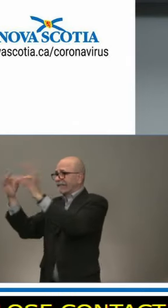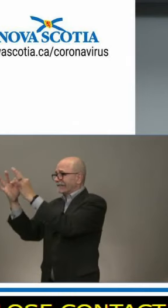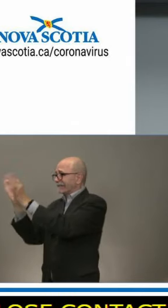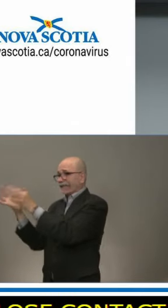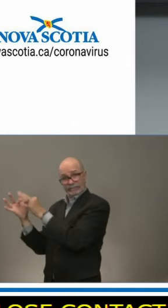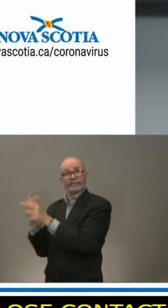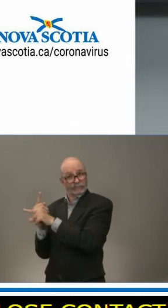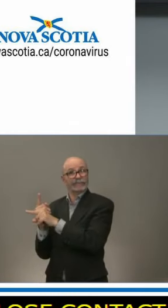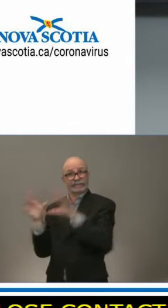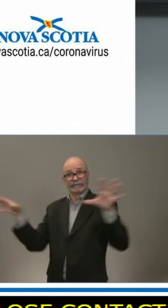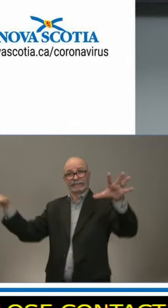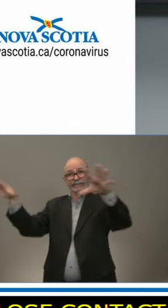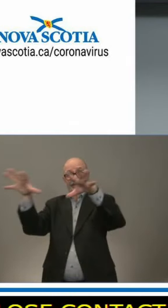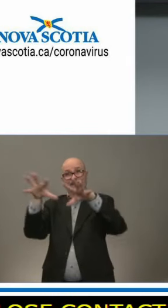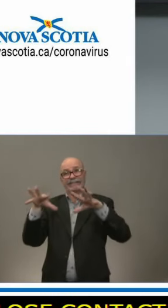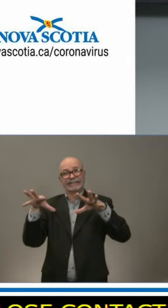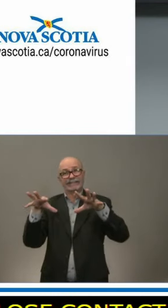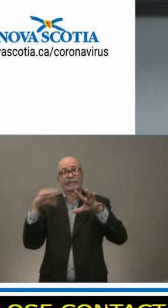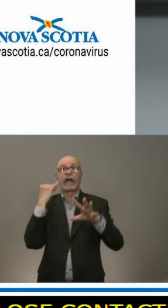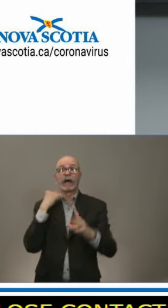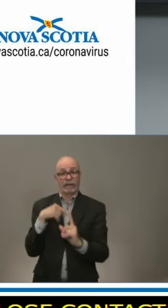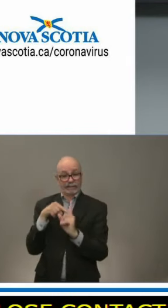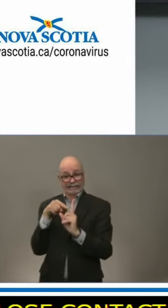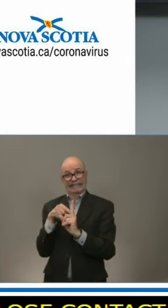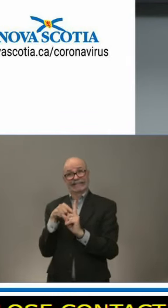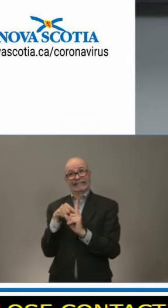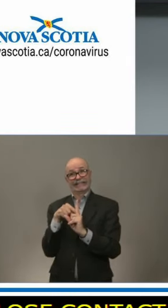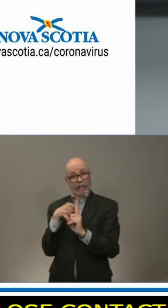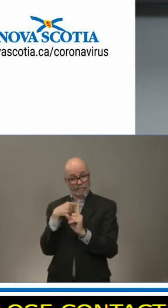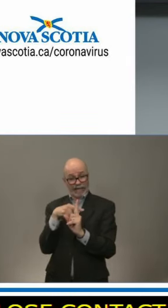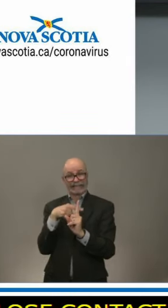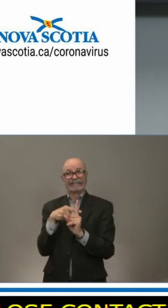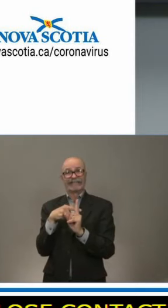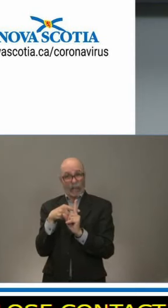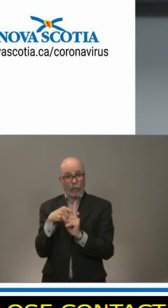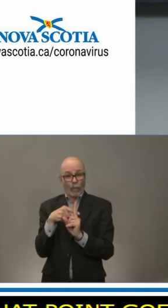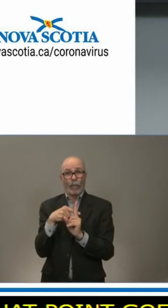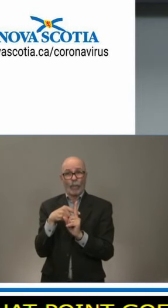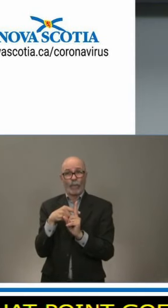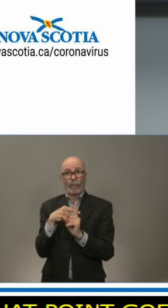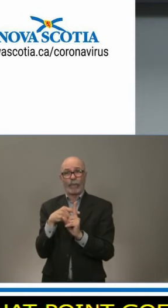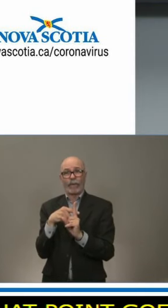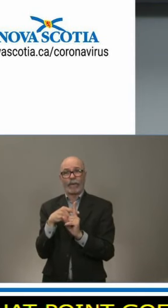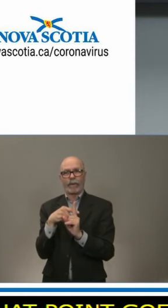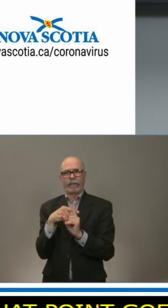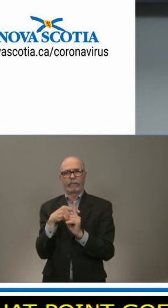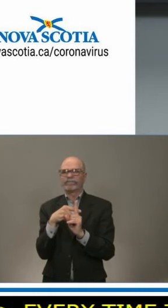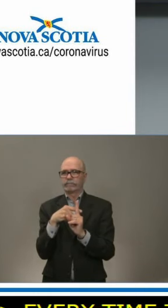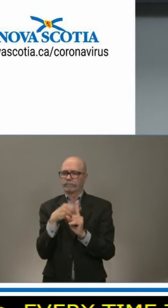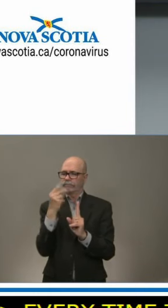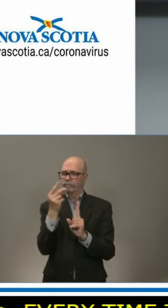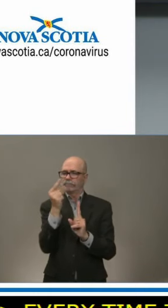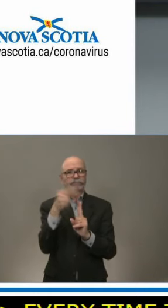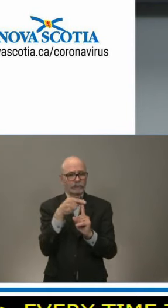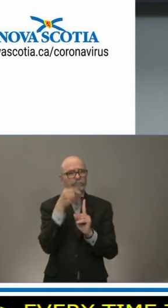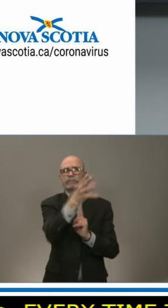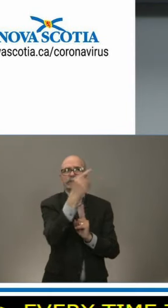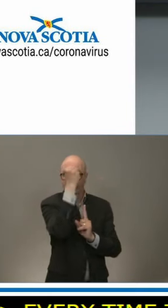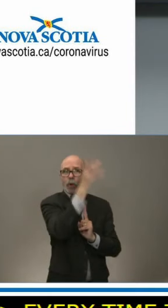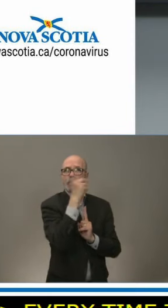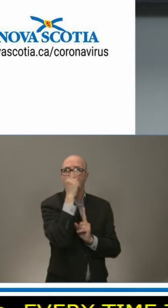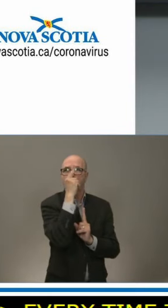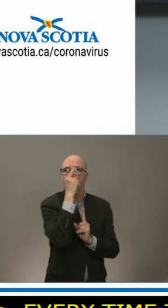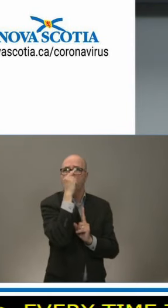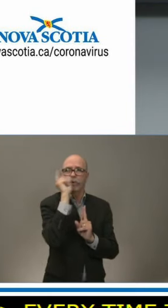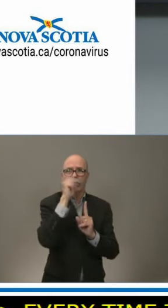is communicated very quickly. We have an electronic information system that the lab then communicates that